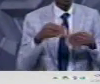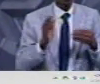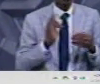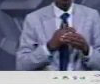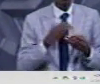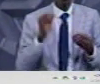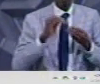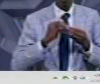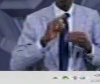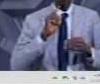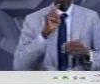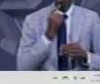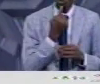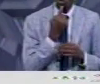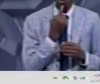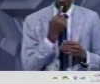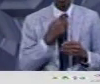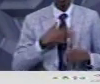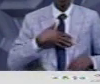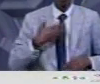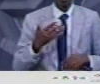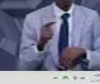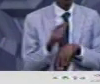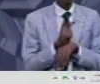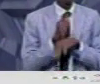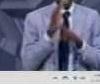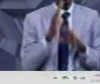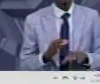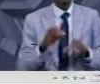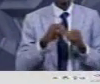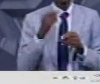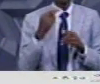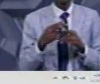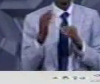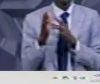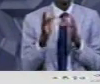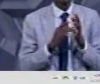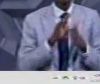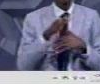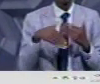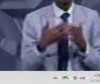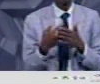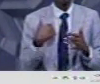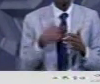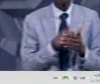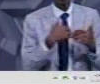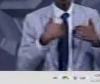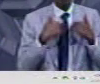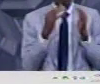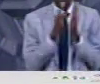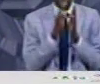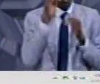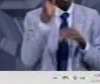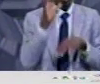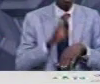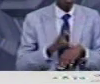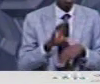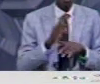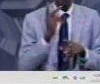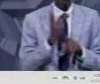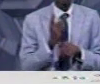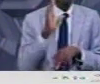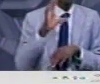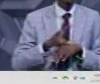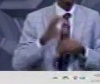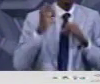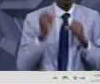keep your church strong, that the doctrine will not be watered down. Raise up men and women that will uphold the truth, and the